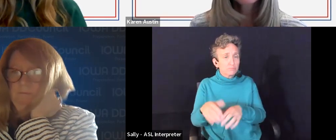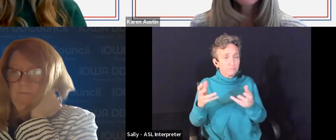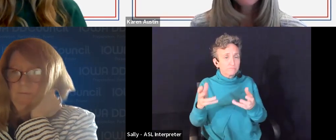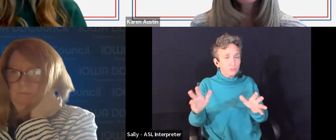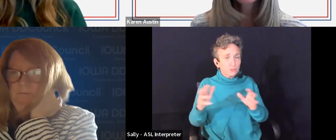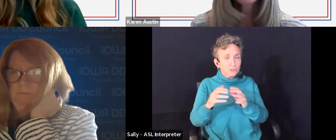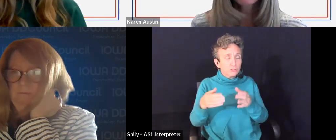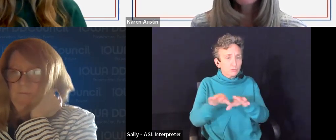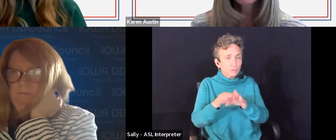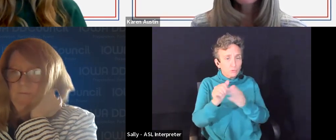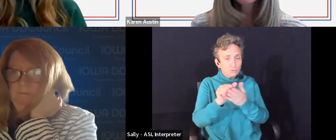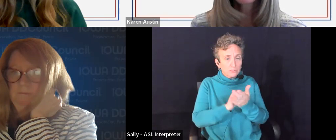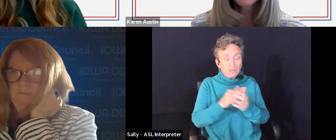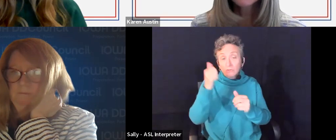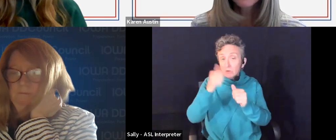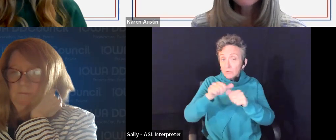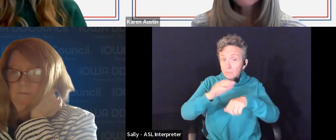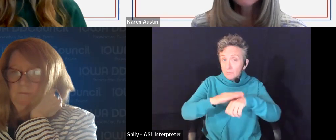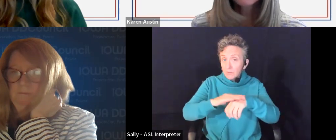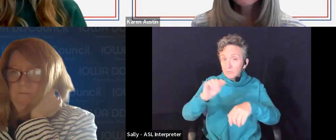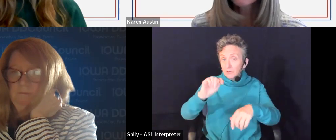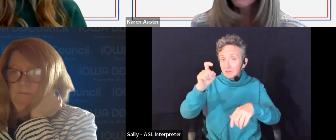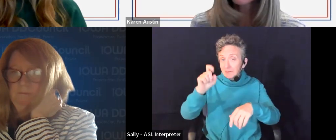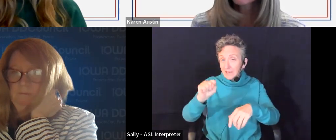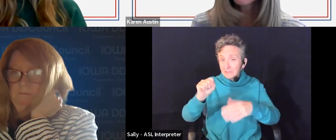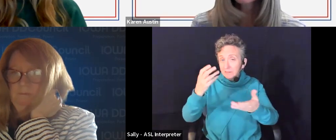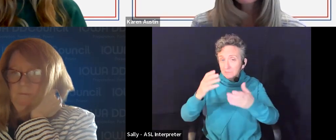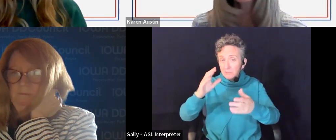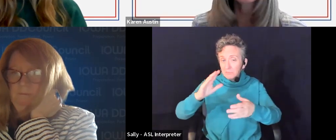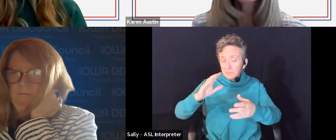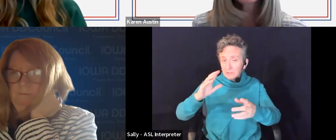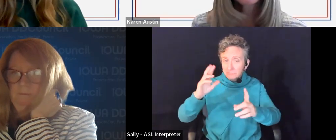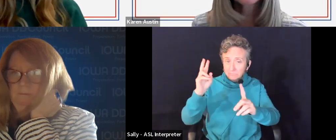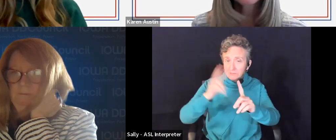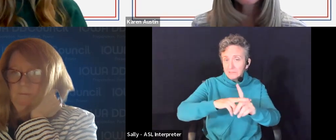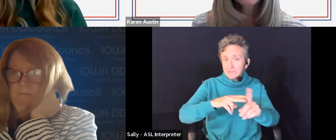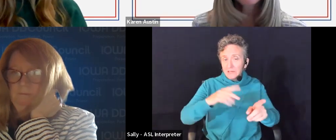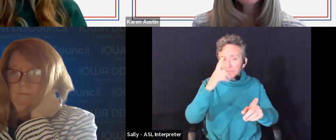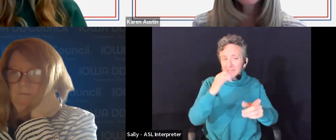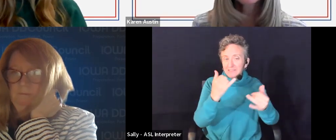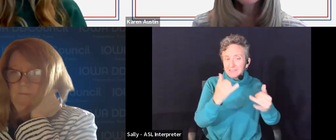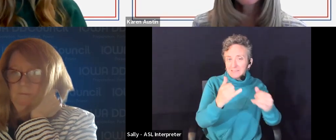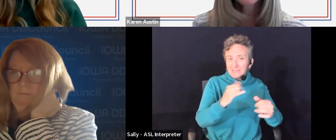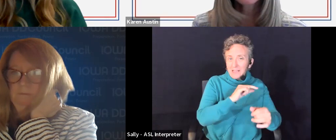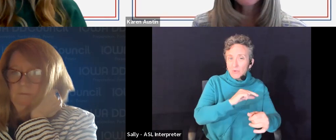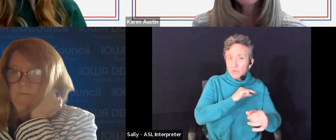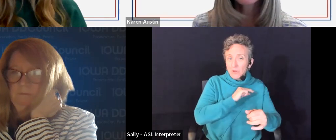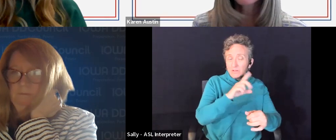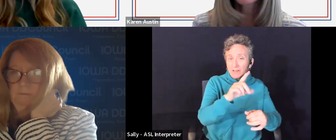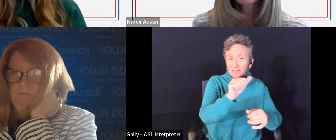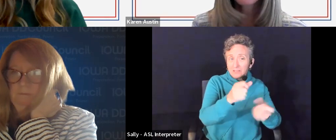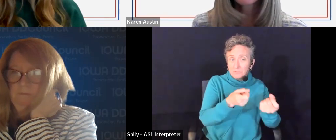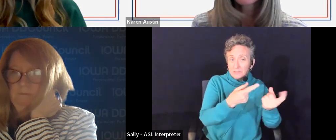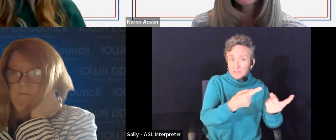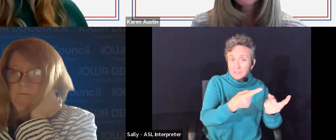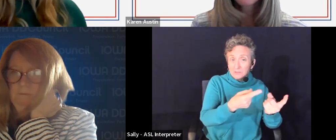able to close the account. Just remember that there could be tax consequences to that, because that's not going to be considered a qualified disability expense. So